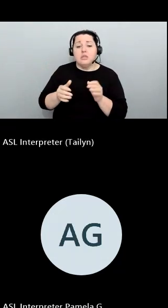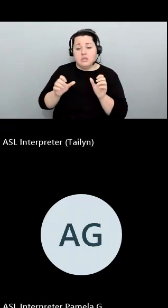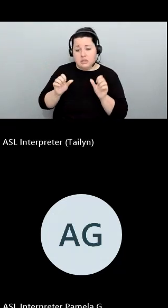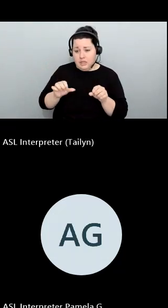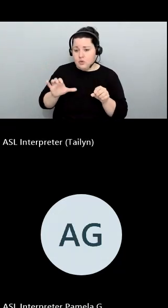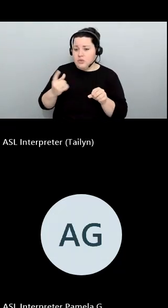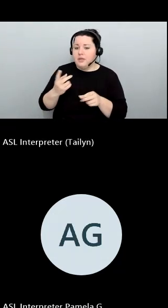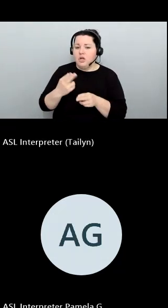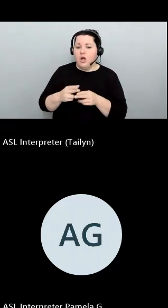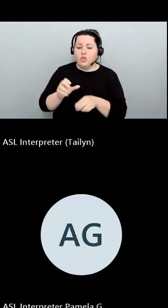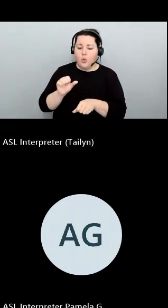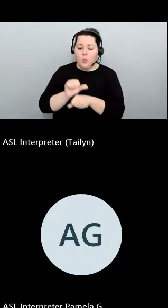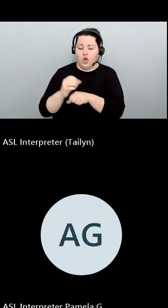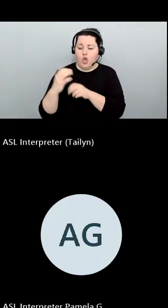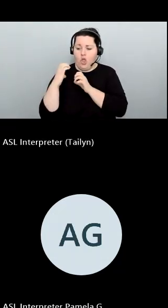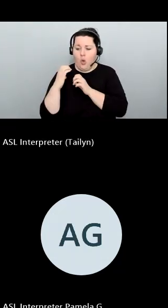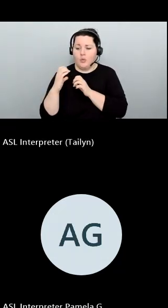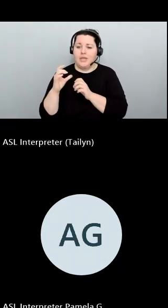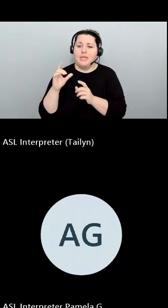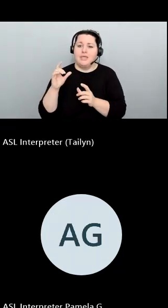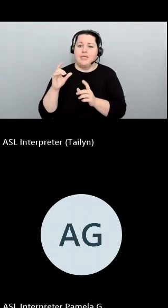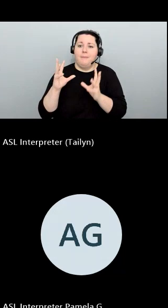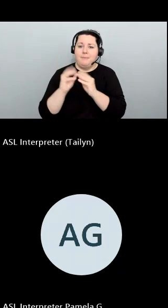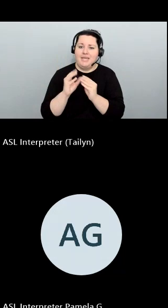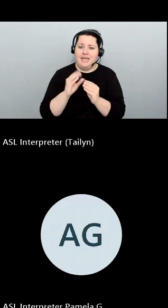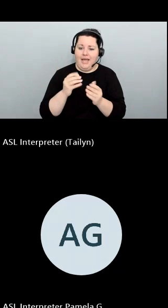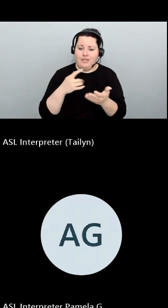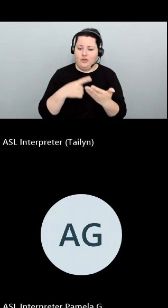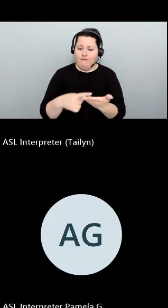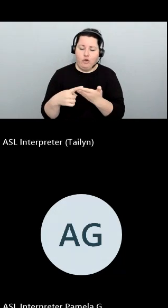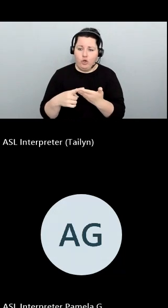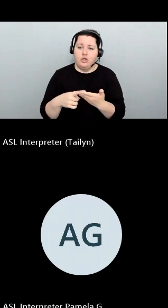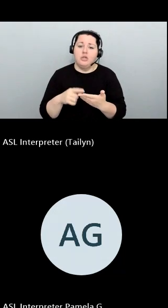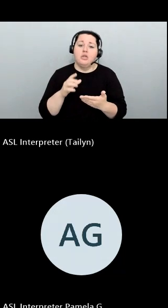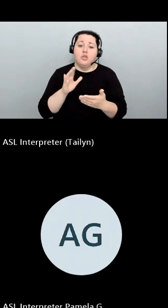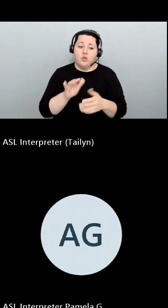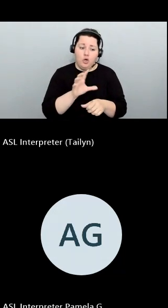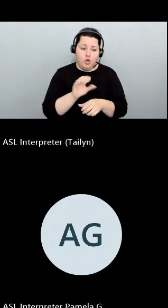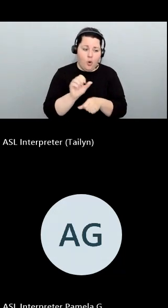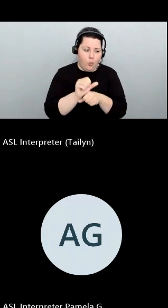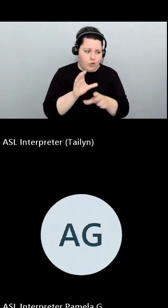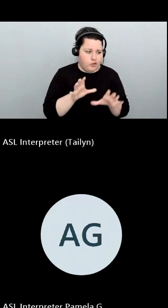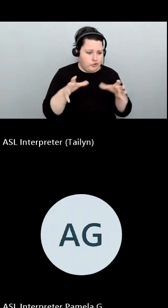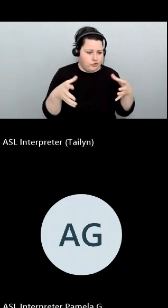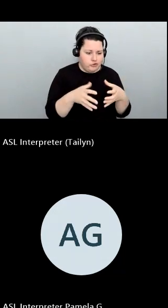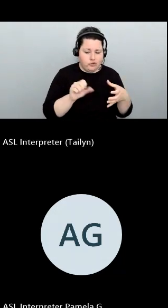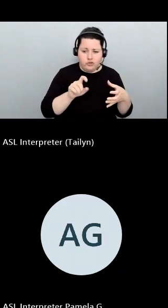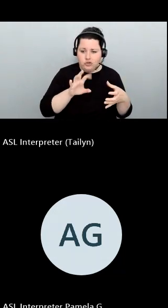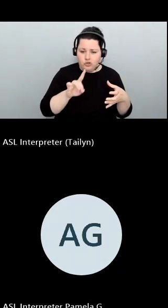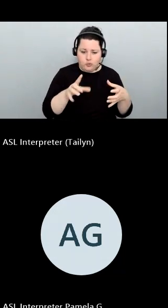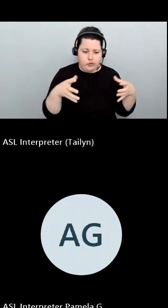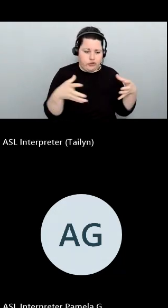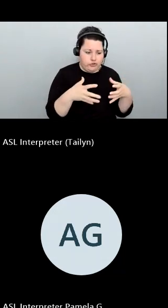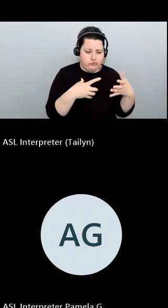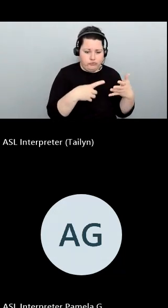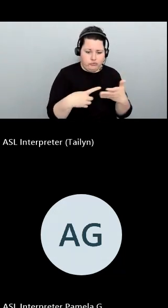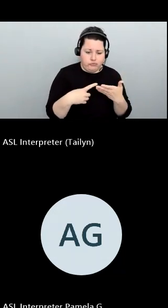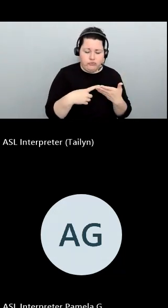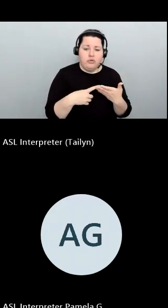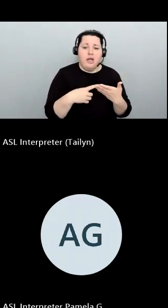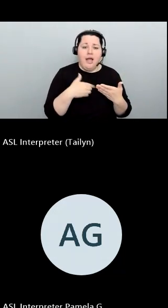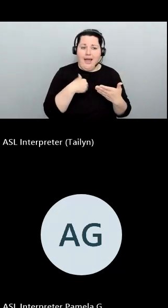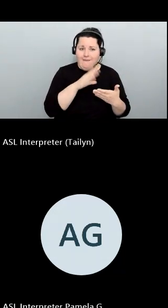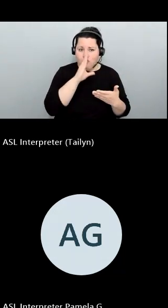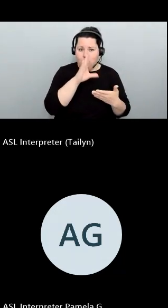called a workload meet and confer, where you can organize with your coworkers, the help of a steward, and to have direct